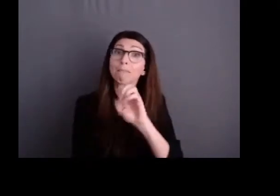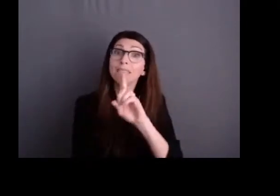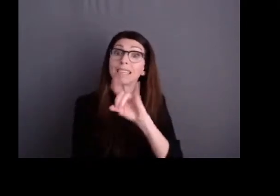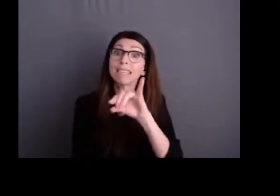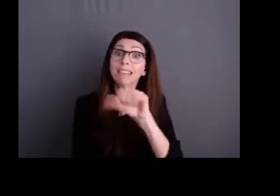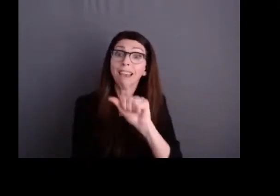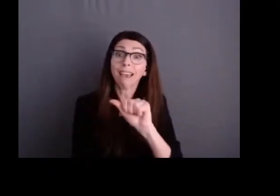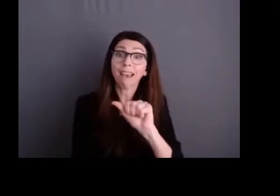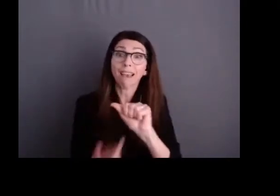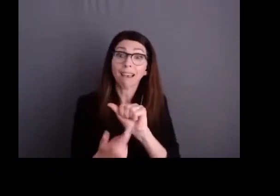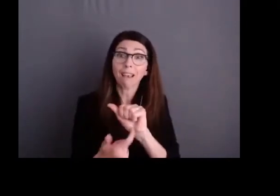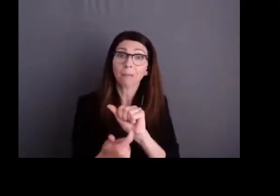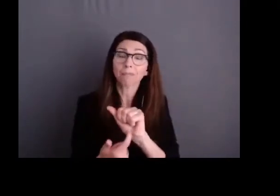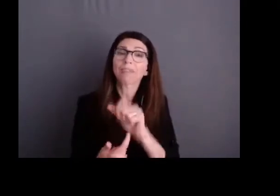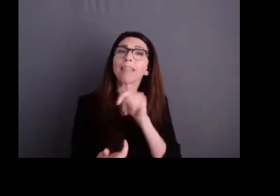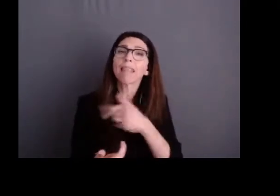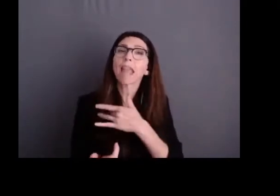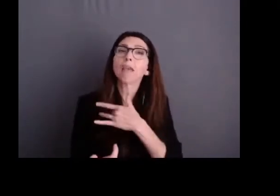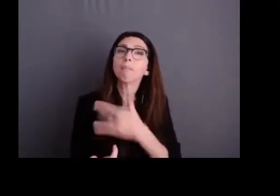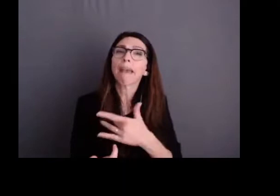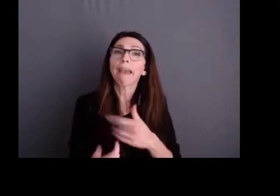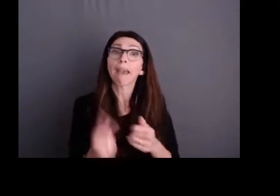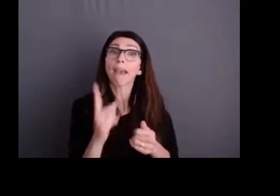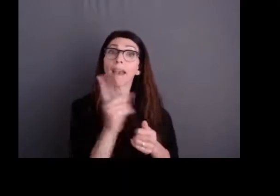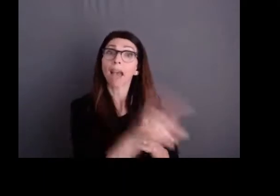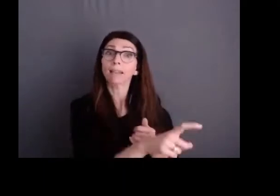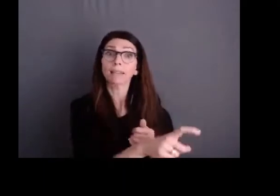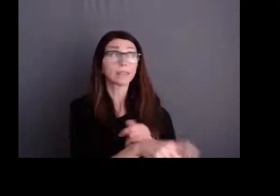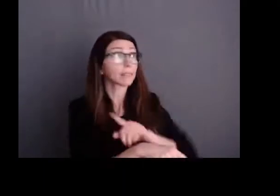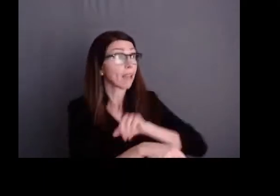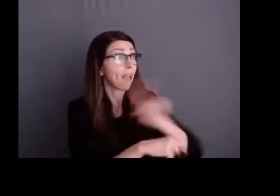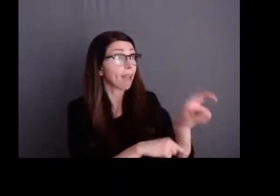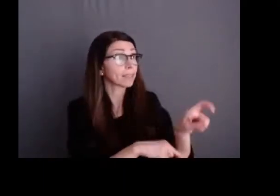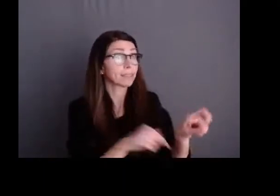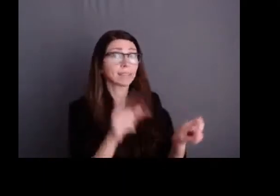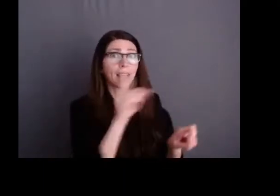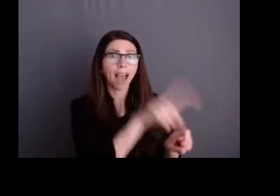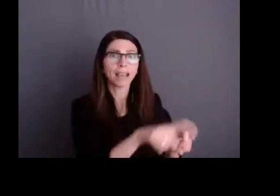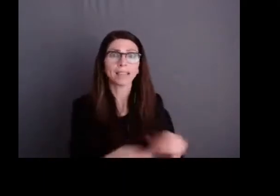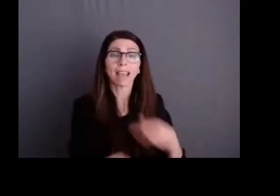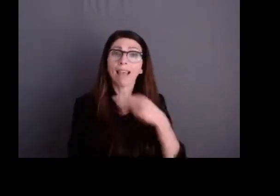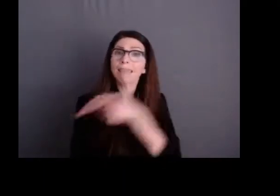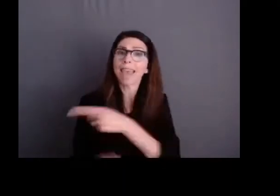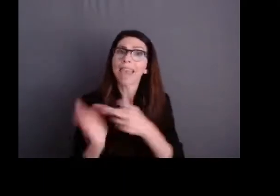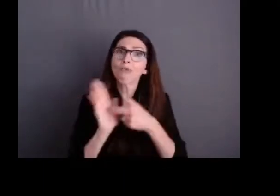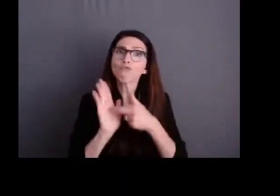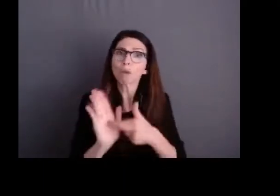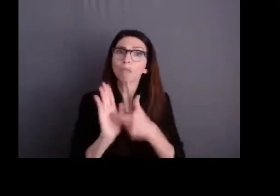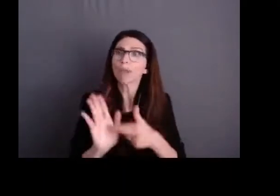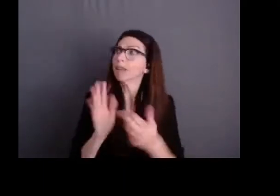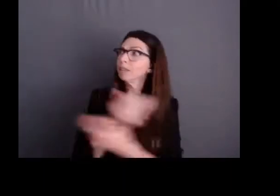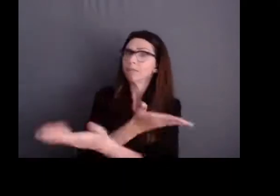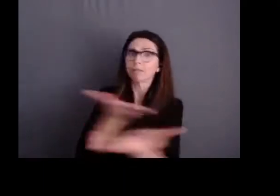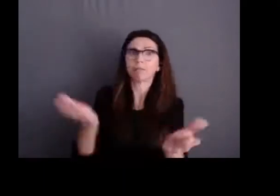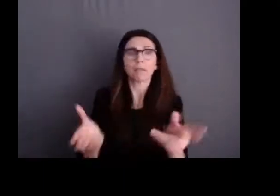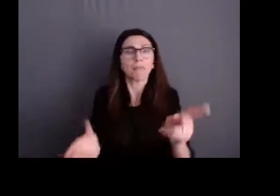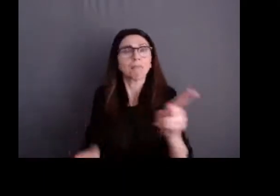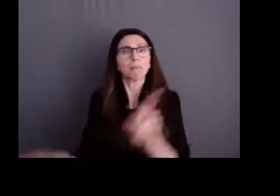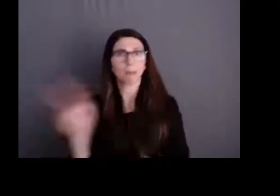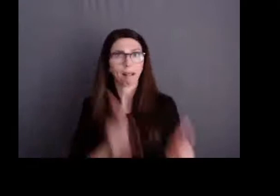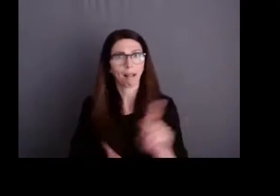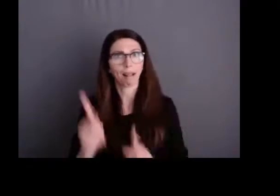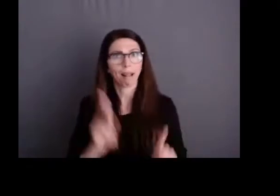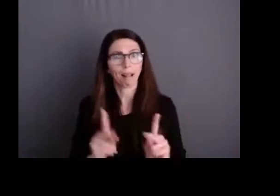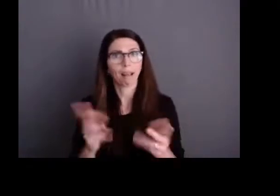questions, they're showing the human response every day on what is happening to